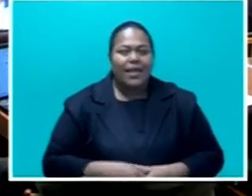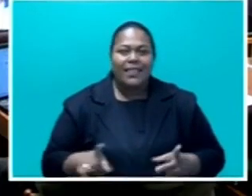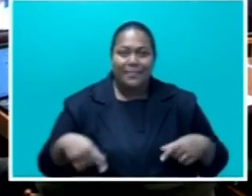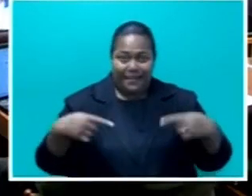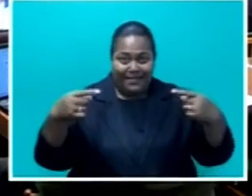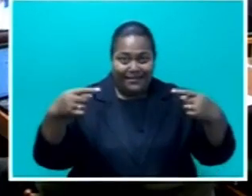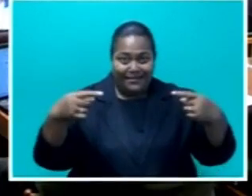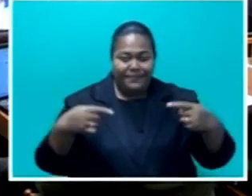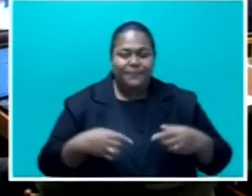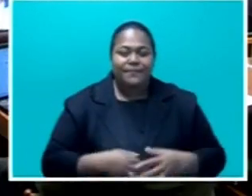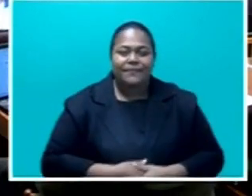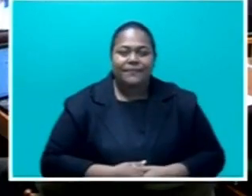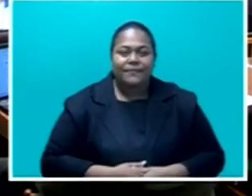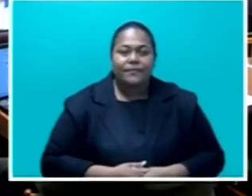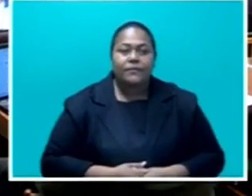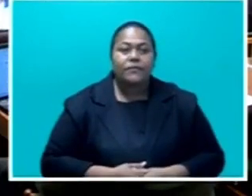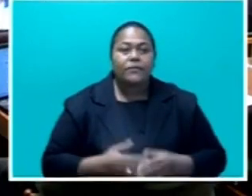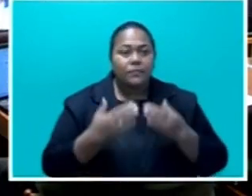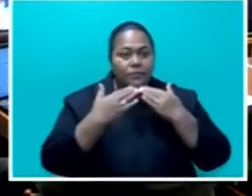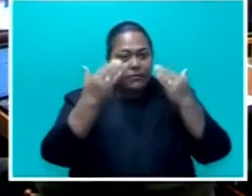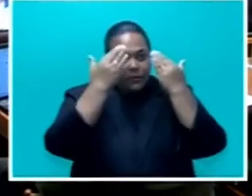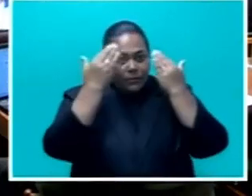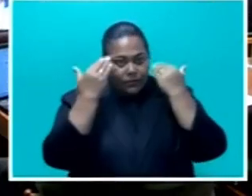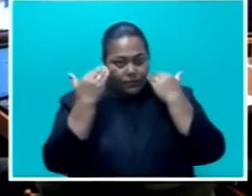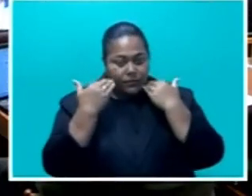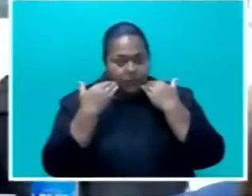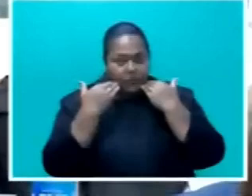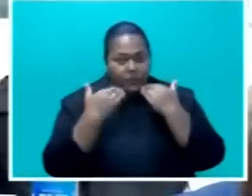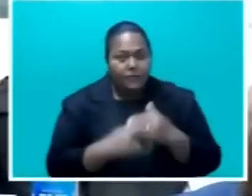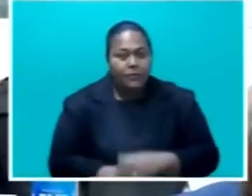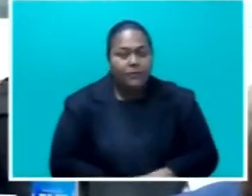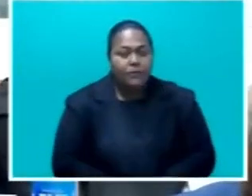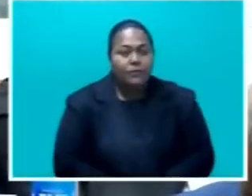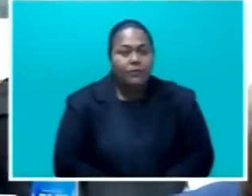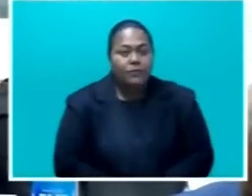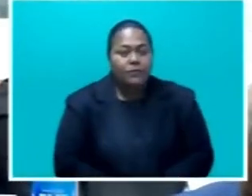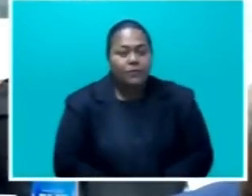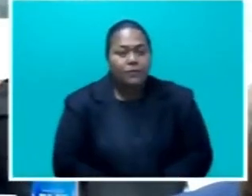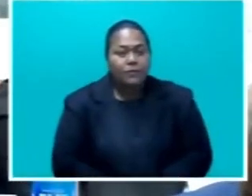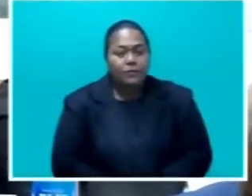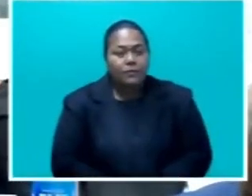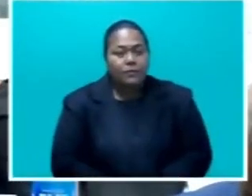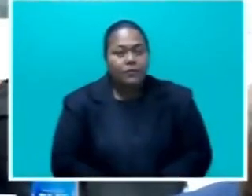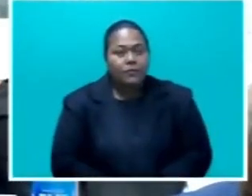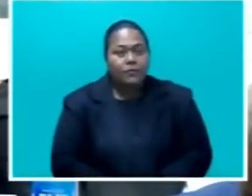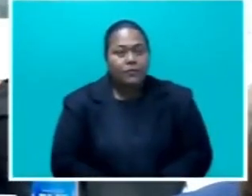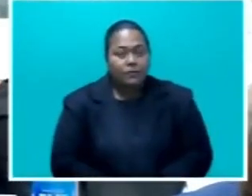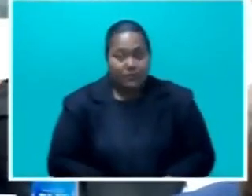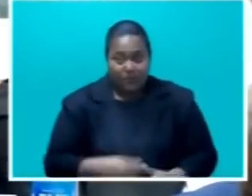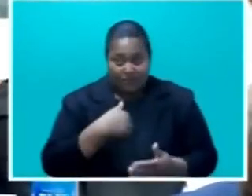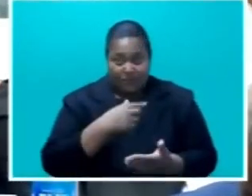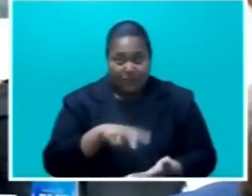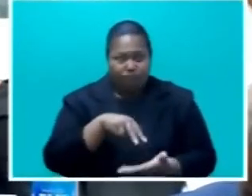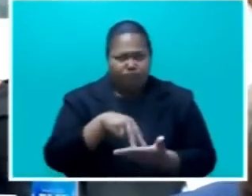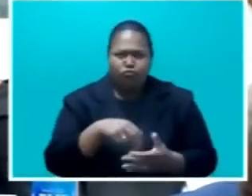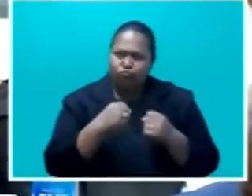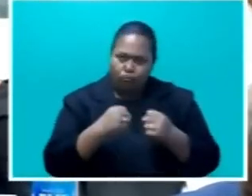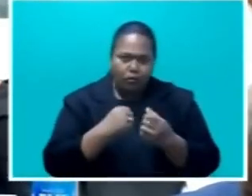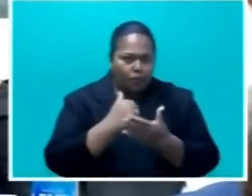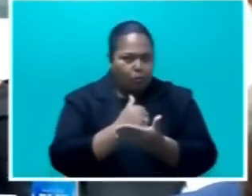Thank you, Mr. Speaker. I rise to strongly support the motion before